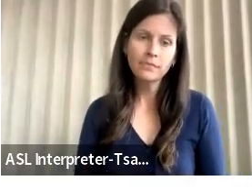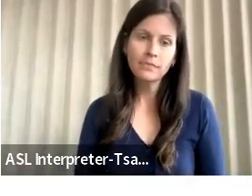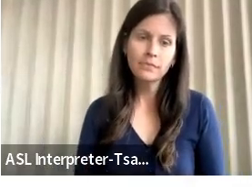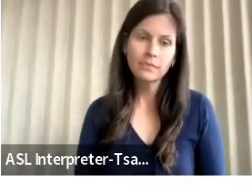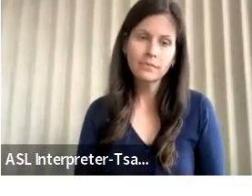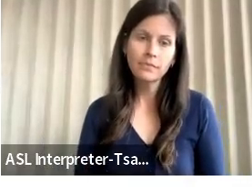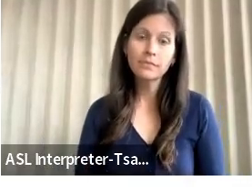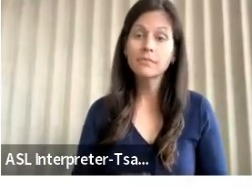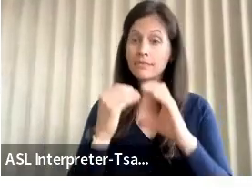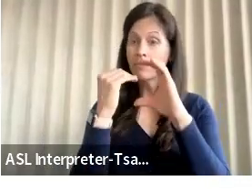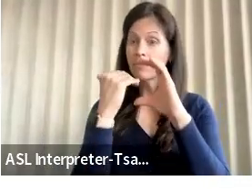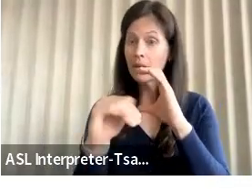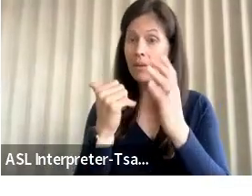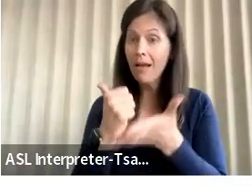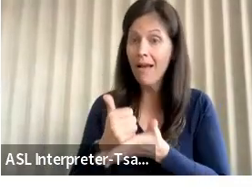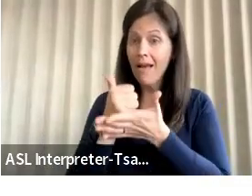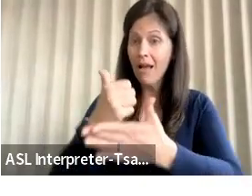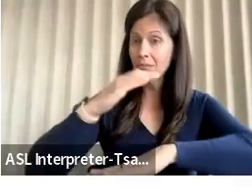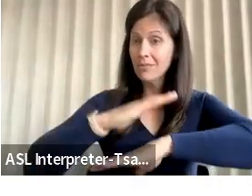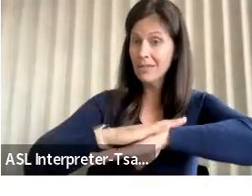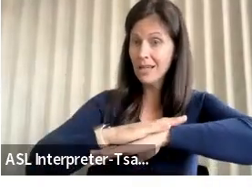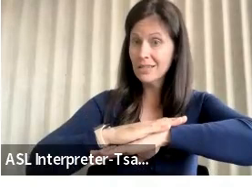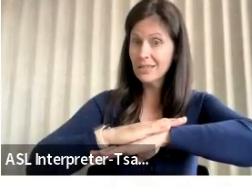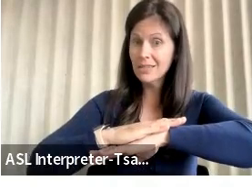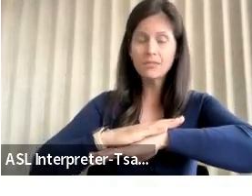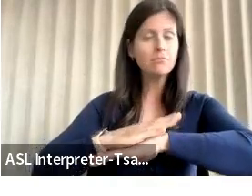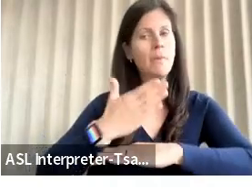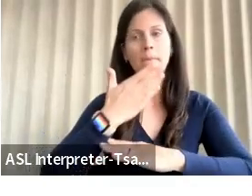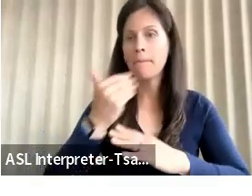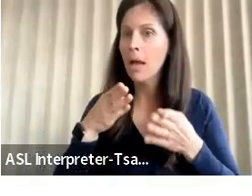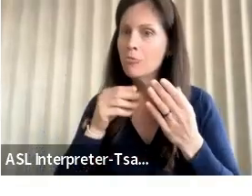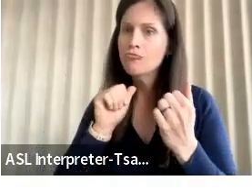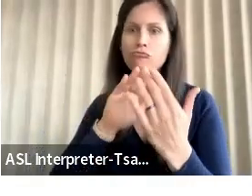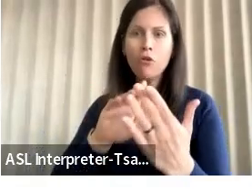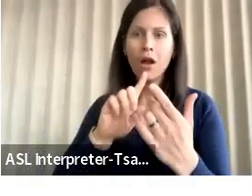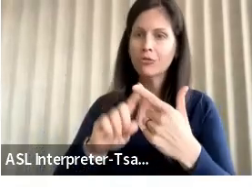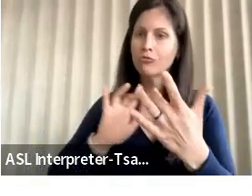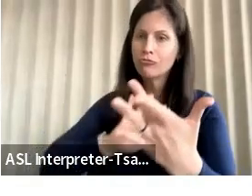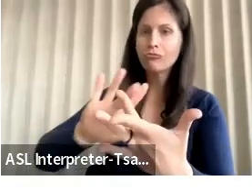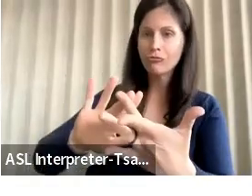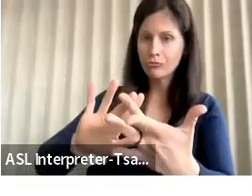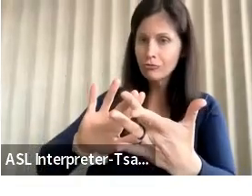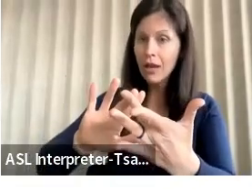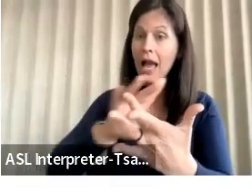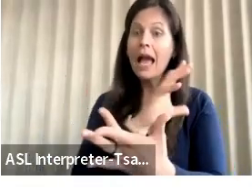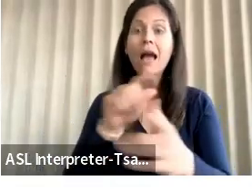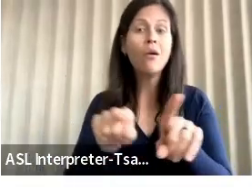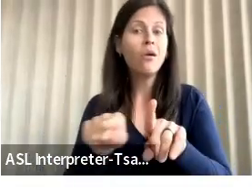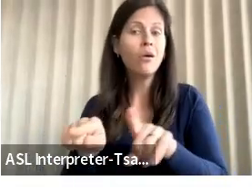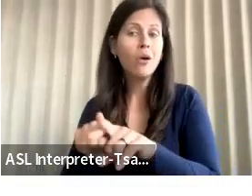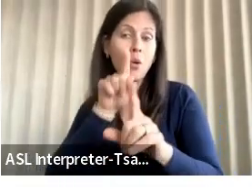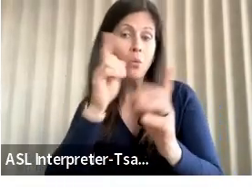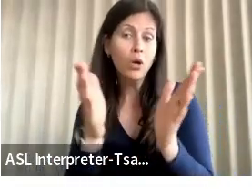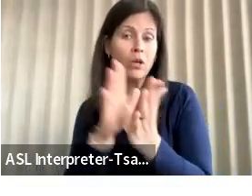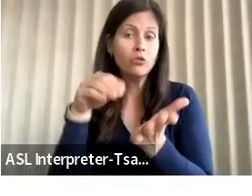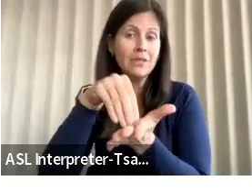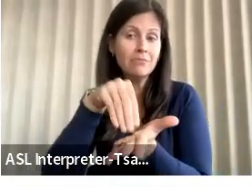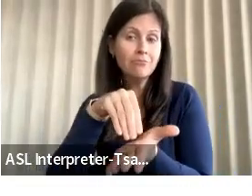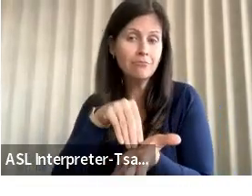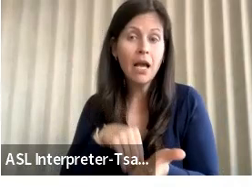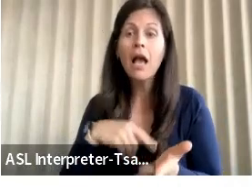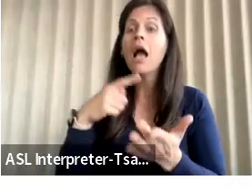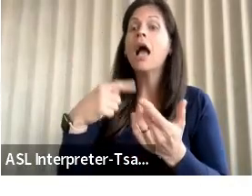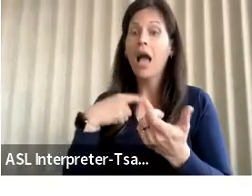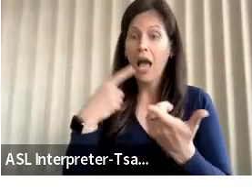Emailing the help desk is the best way to reach them and document your request so that a business analyst can be